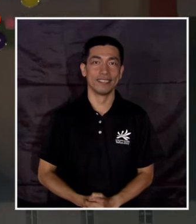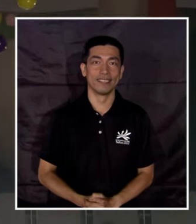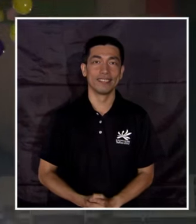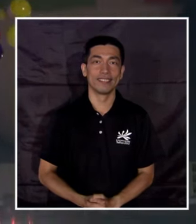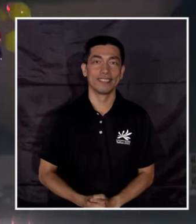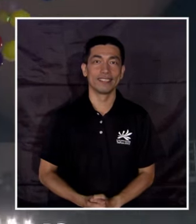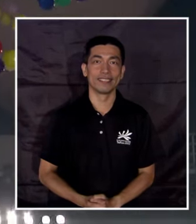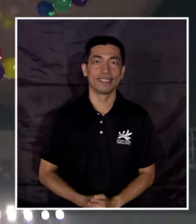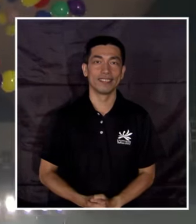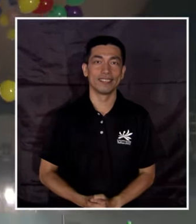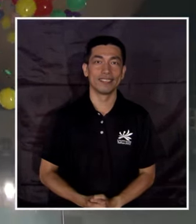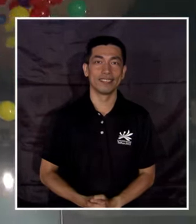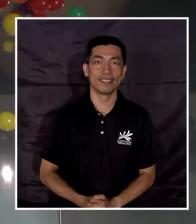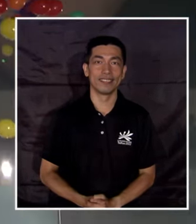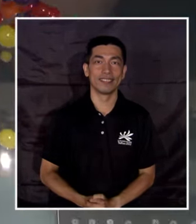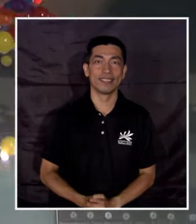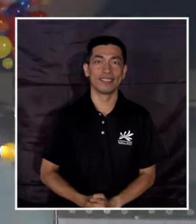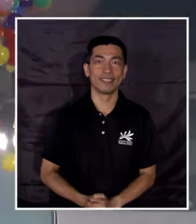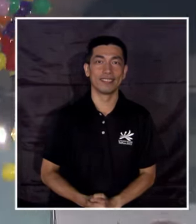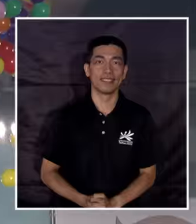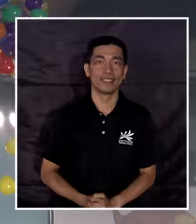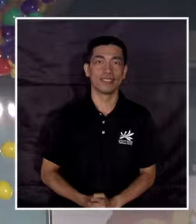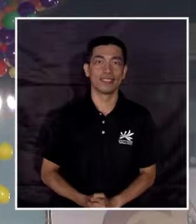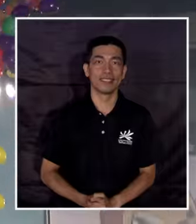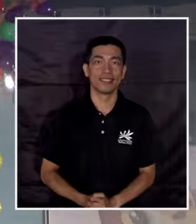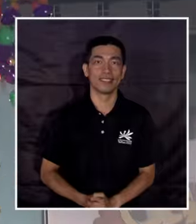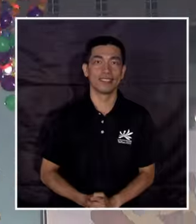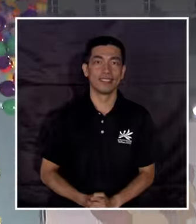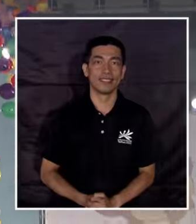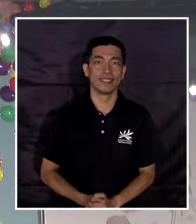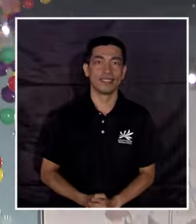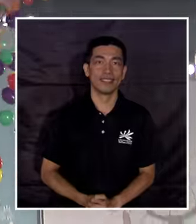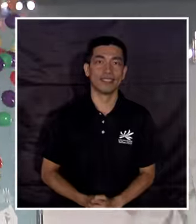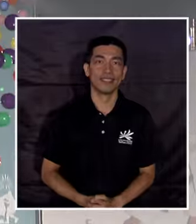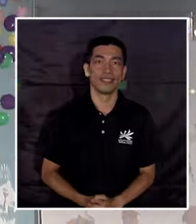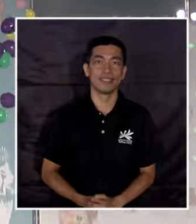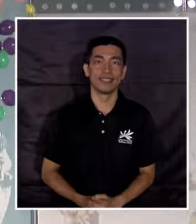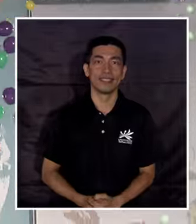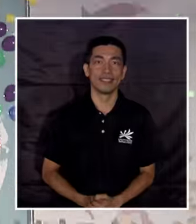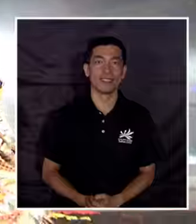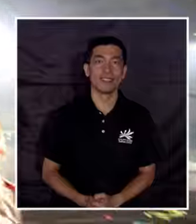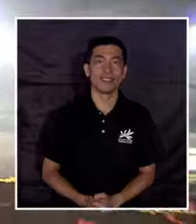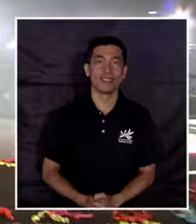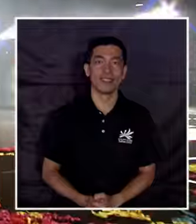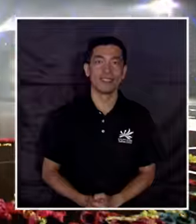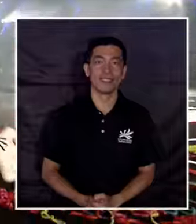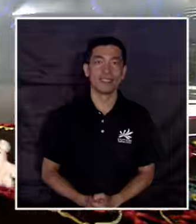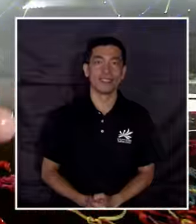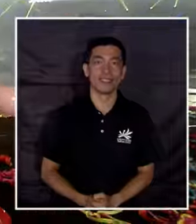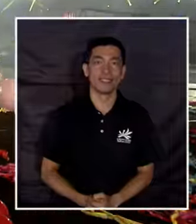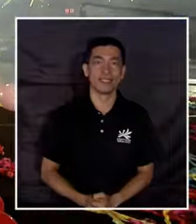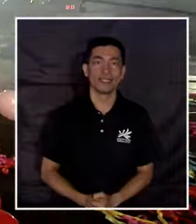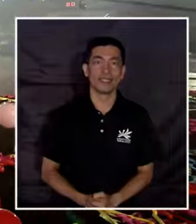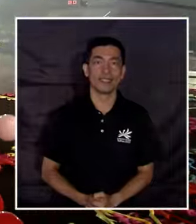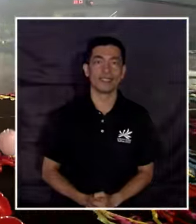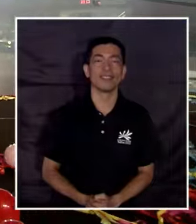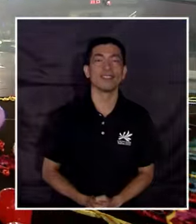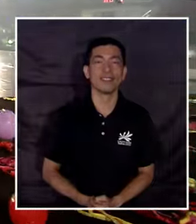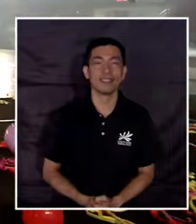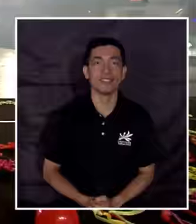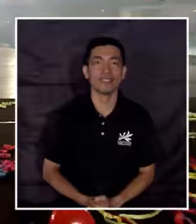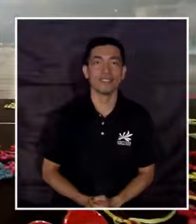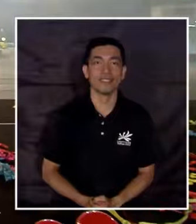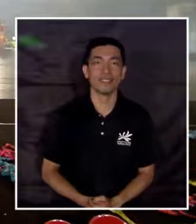the Asia-Pacific region for their record-breaking effort and beyond the peak. Once again, on behalf